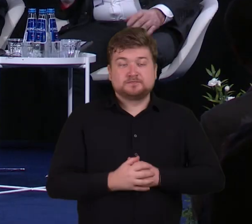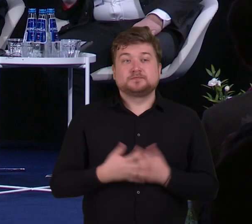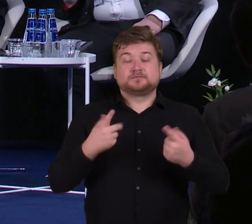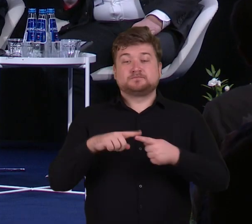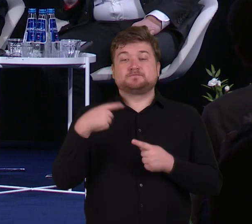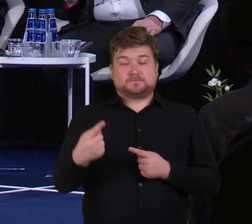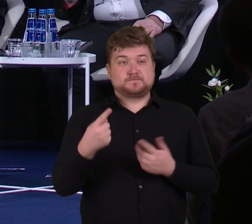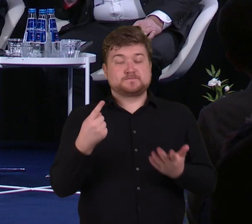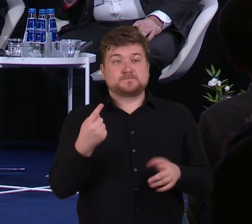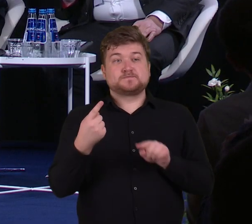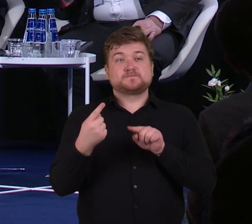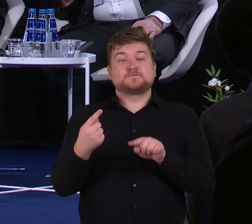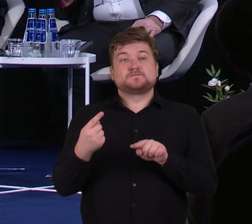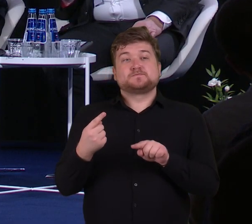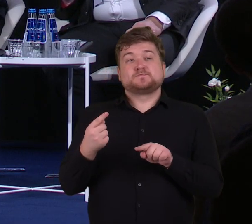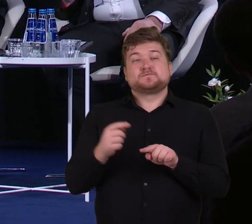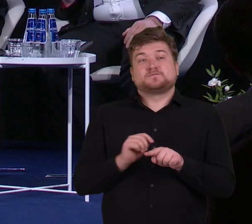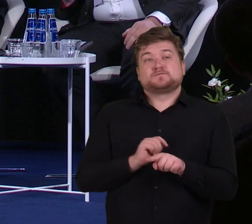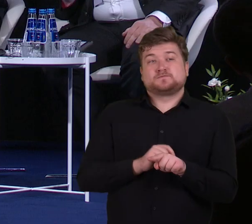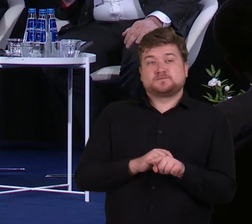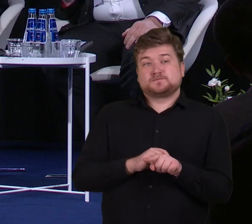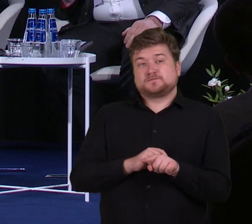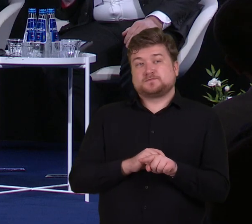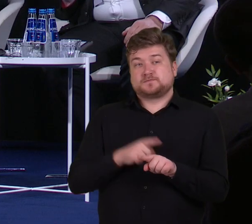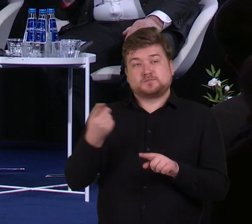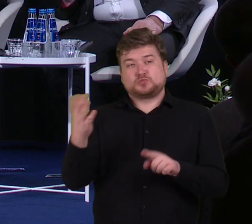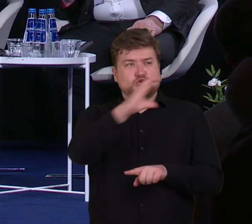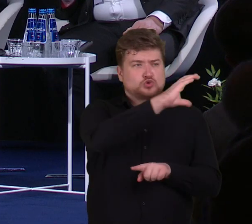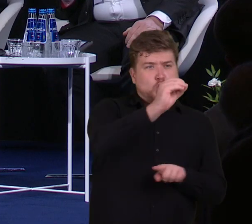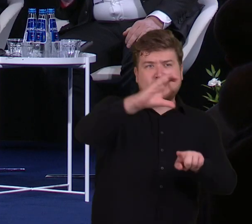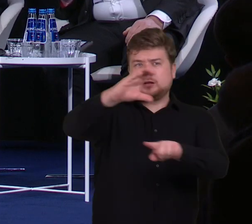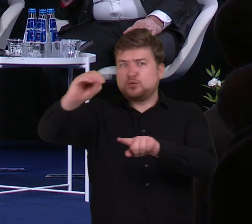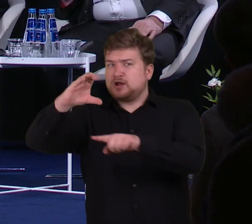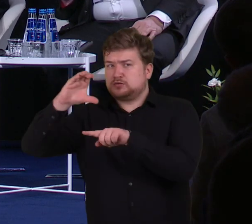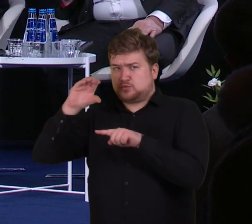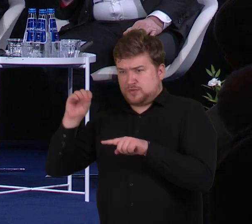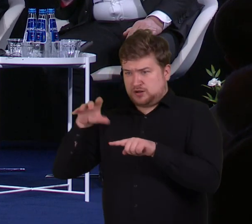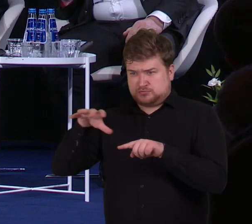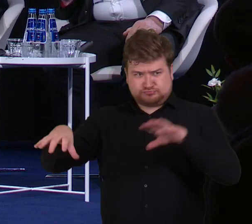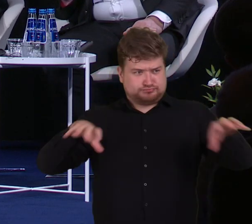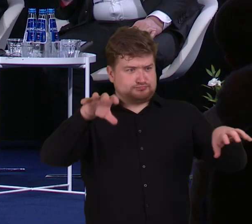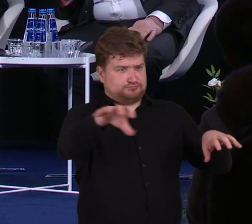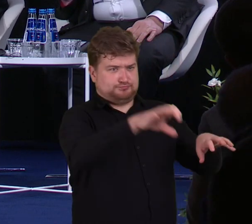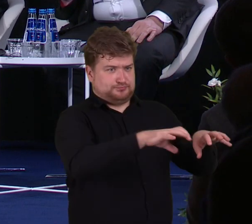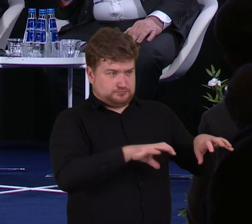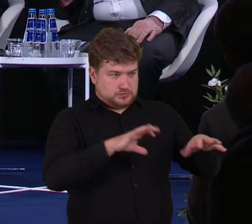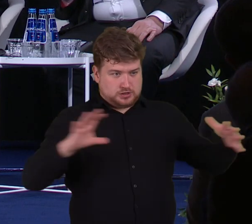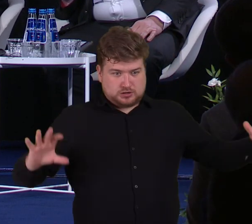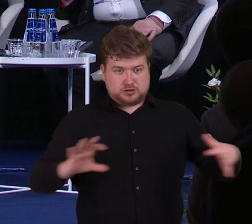is something which I think is immensely positive. So it's worth to invest more in this, let's say, approach, you think, of